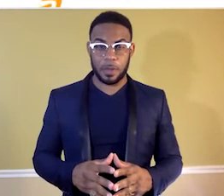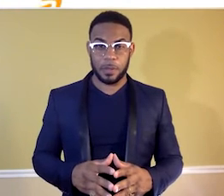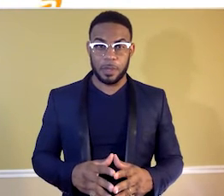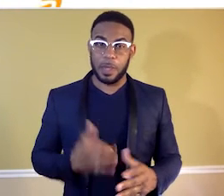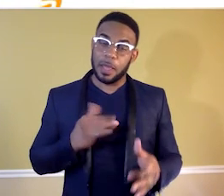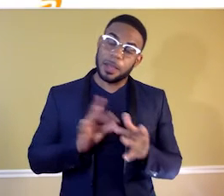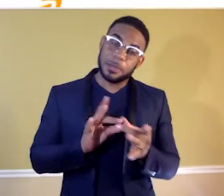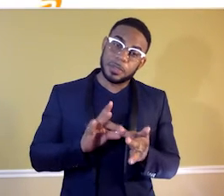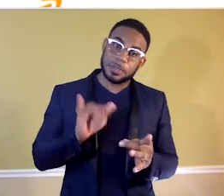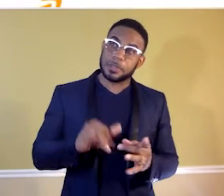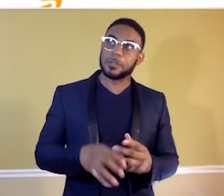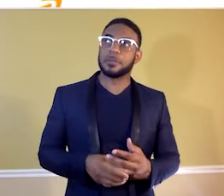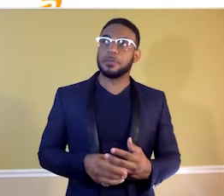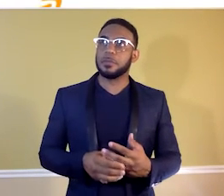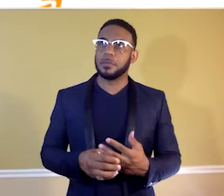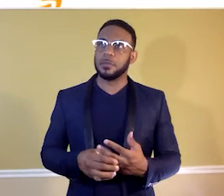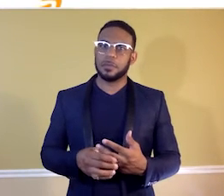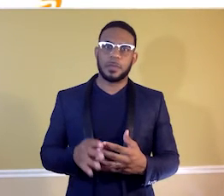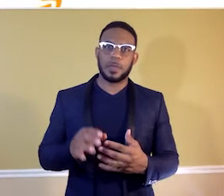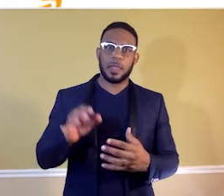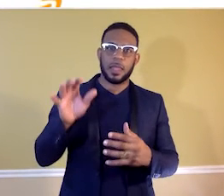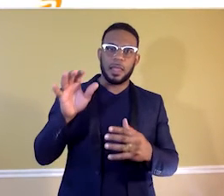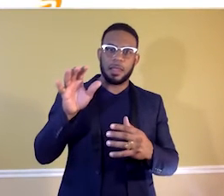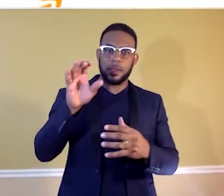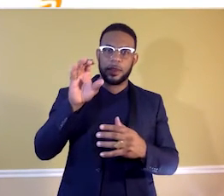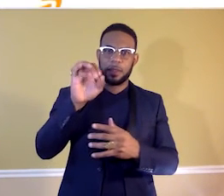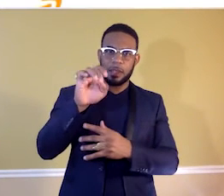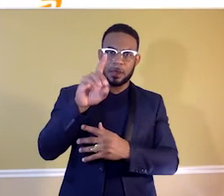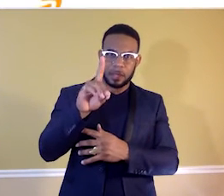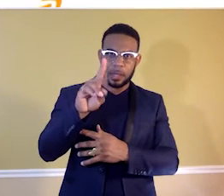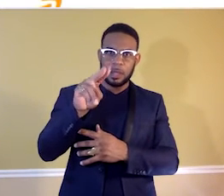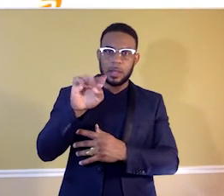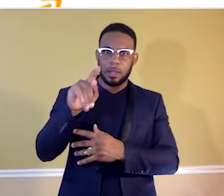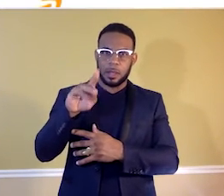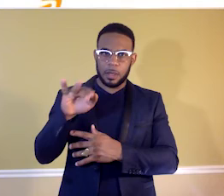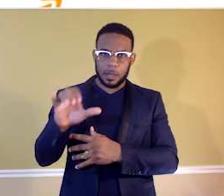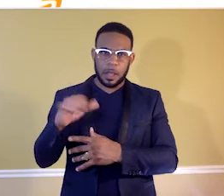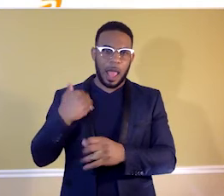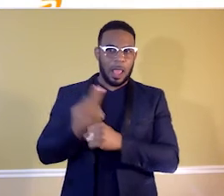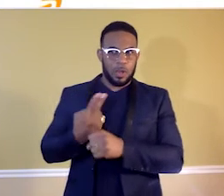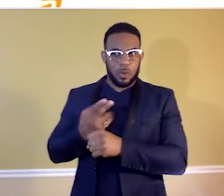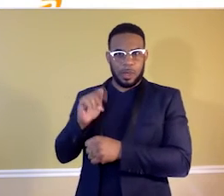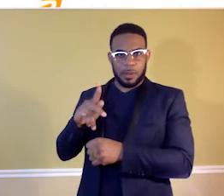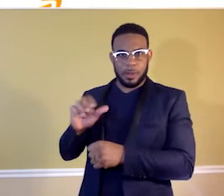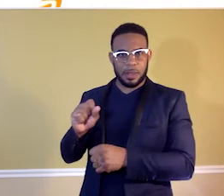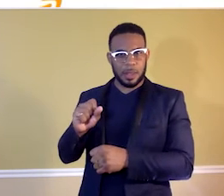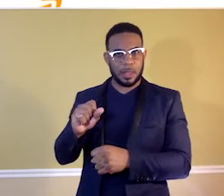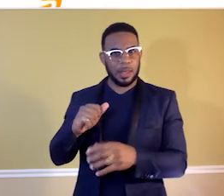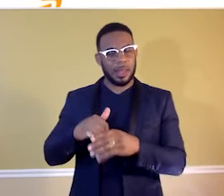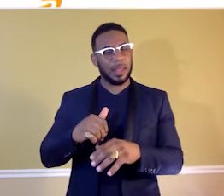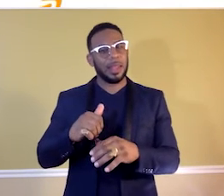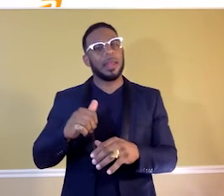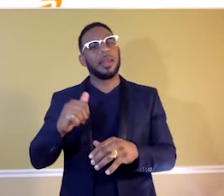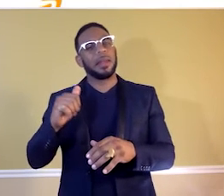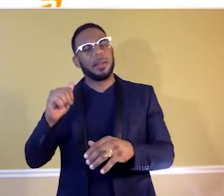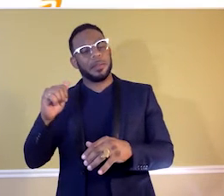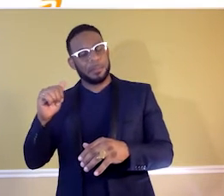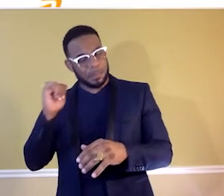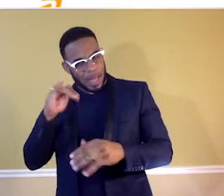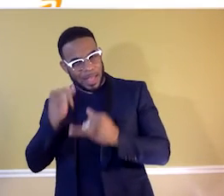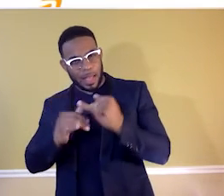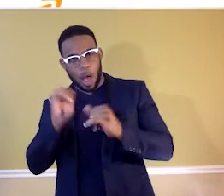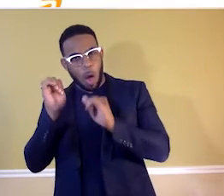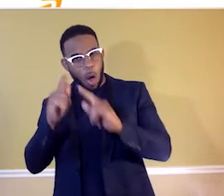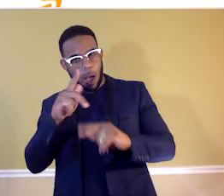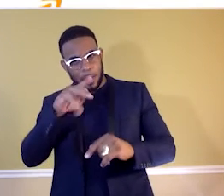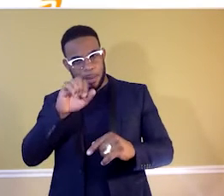So I mentioned that it's cloud agnostic. I used AWS. I'm more familiar with that, but it sets in the back end. It sets up all the API